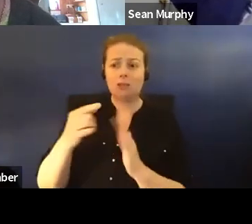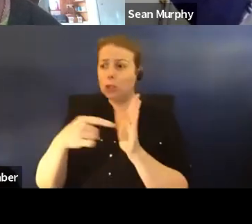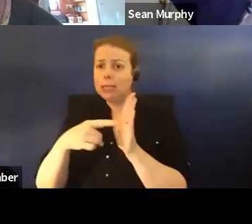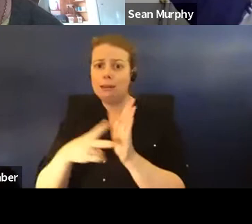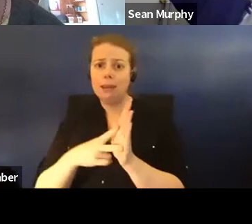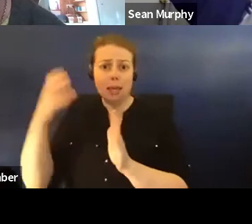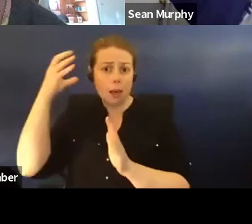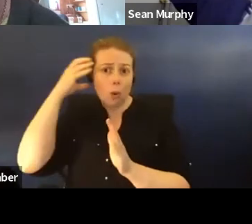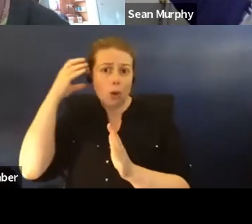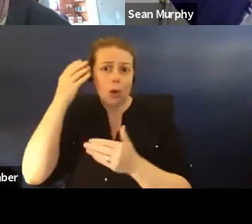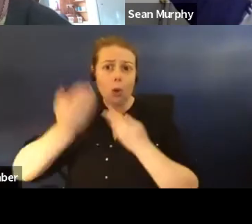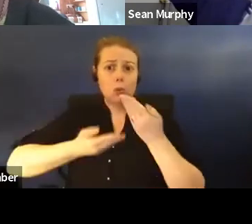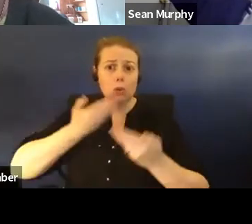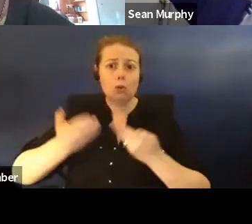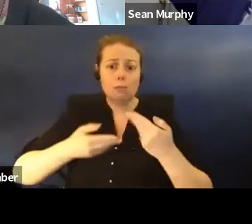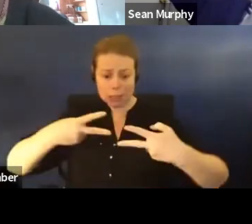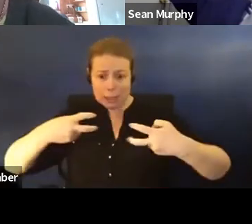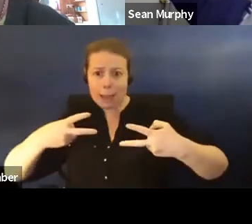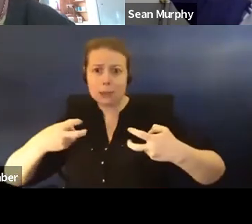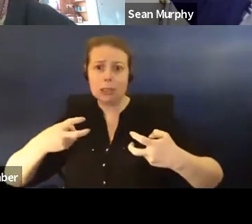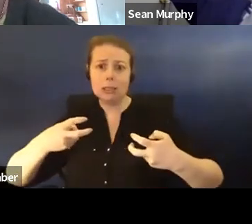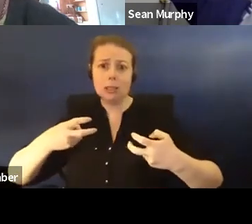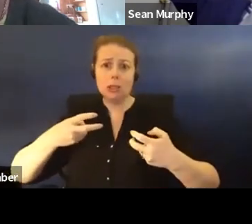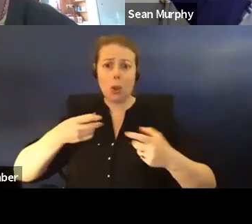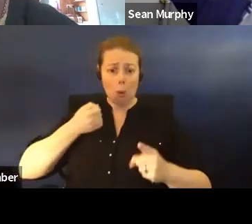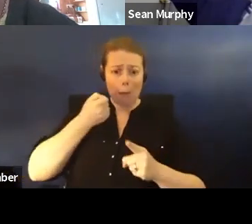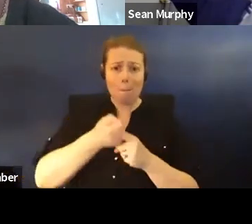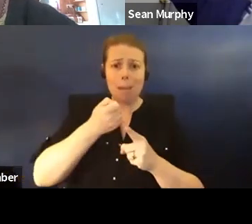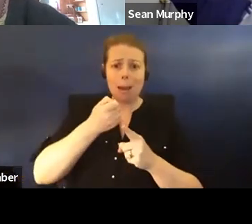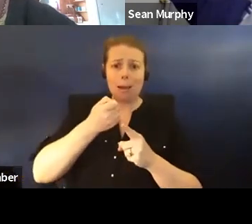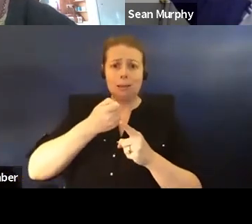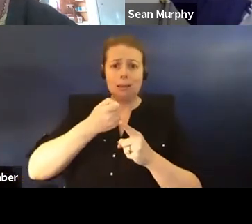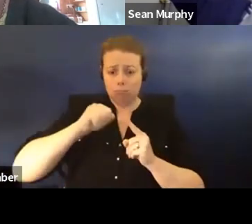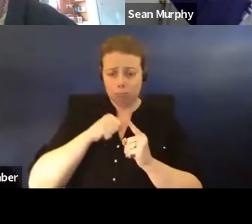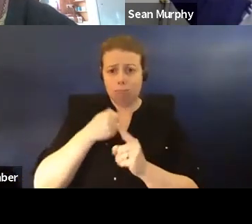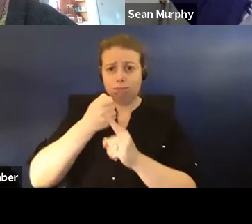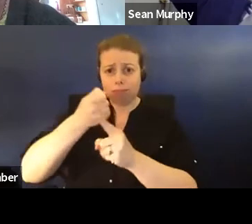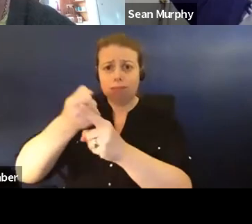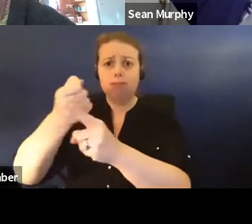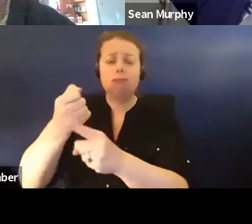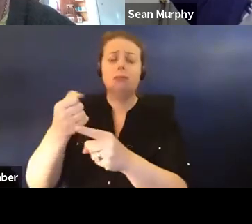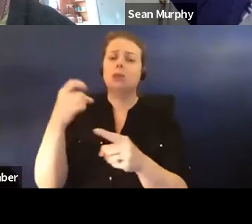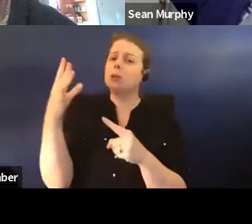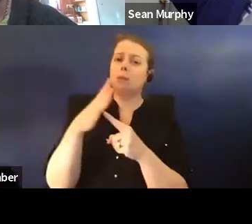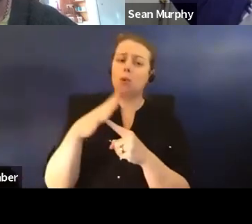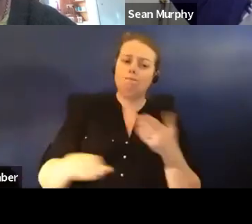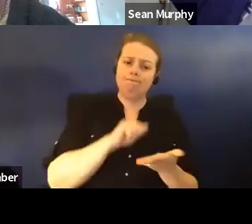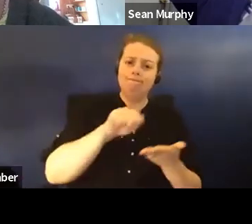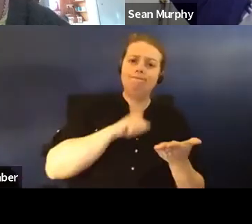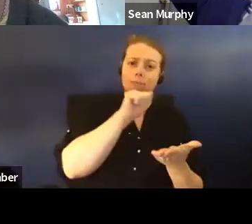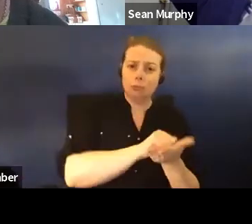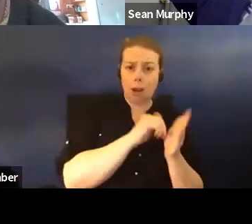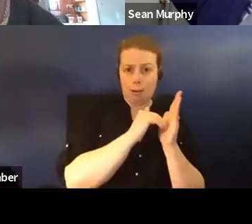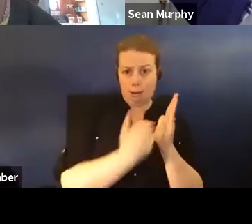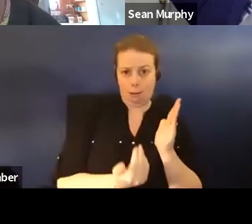of those things. So there's a massive flow-on effect. So I think it is hugely important that we get this right. Yep.